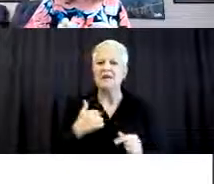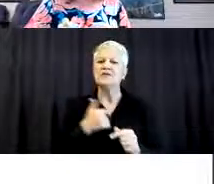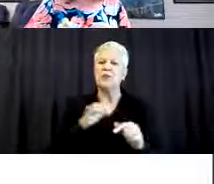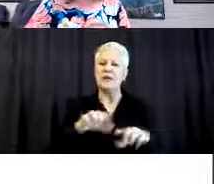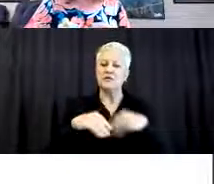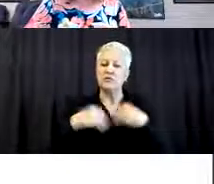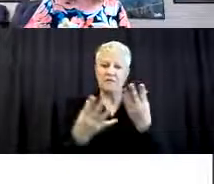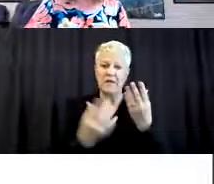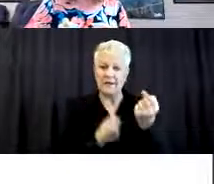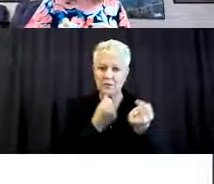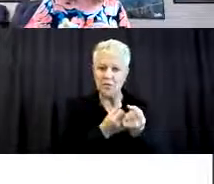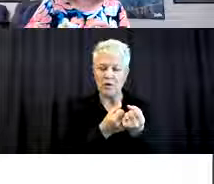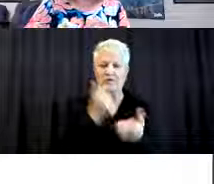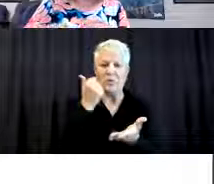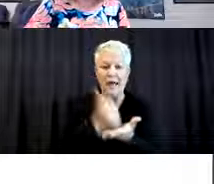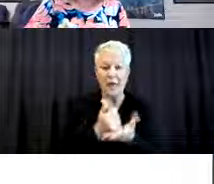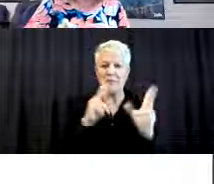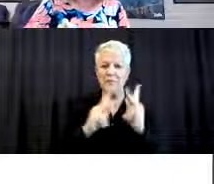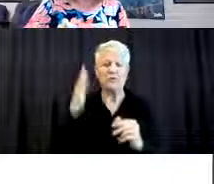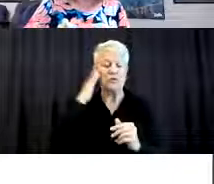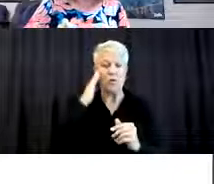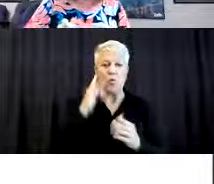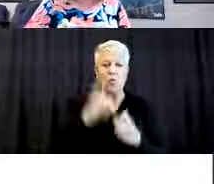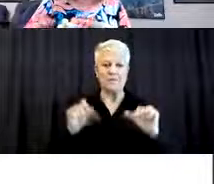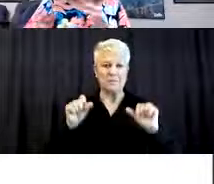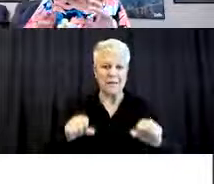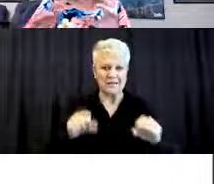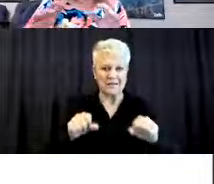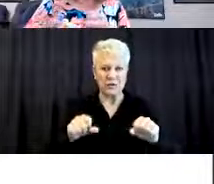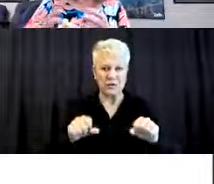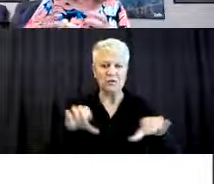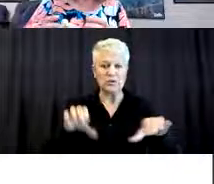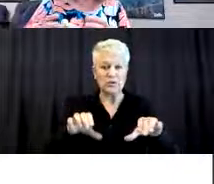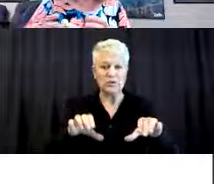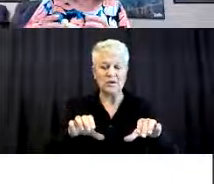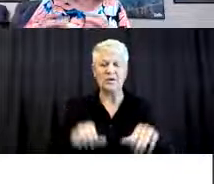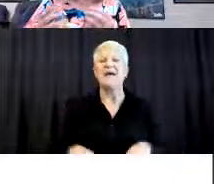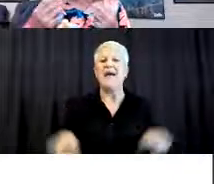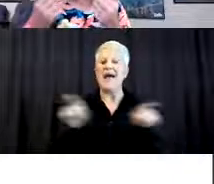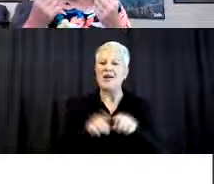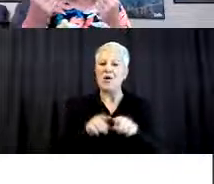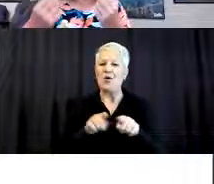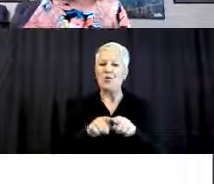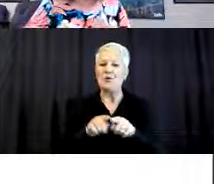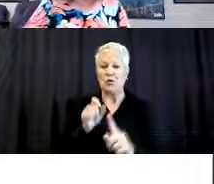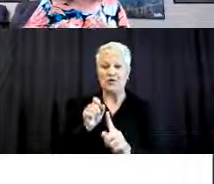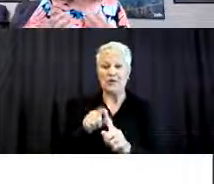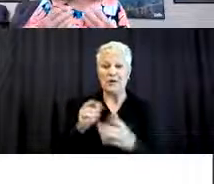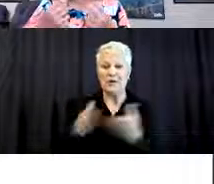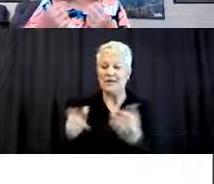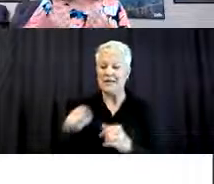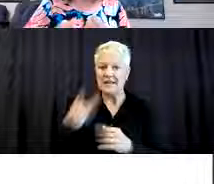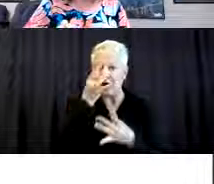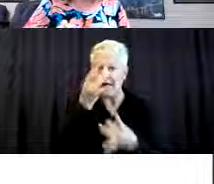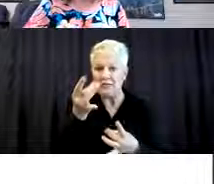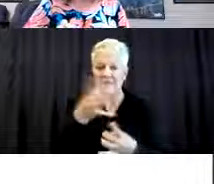that support of helping people to know what is possible to do and kind of triggering those things that are of interest